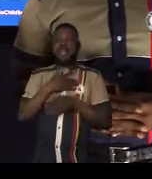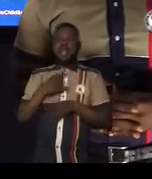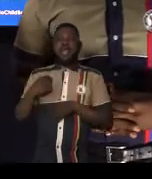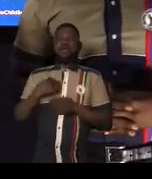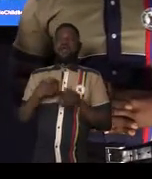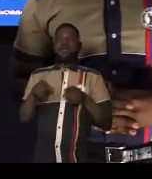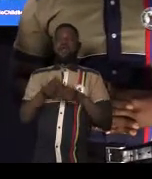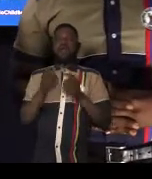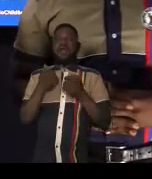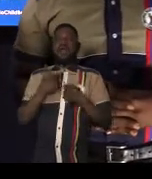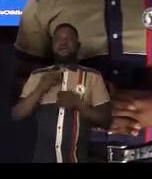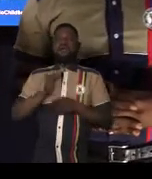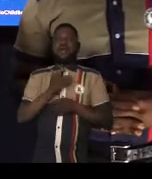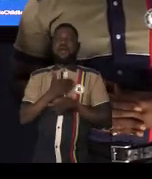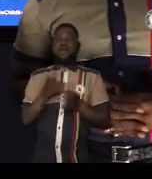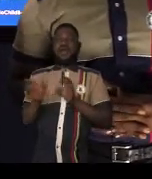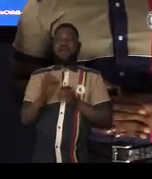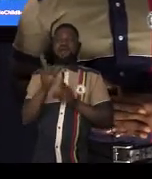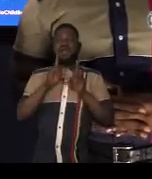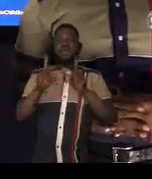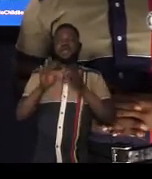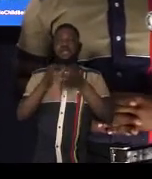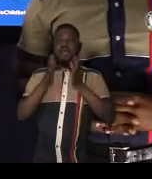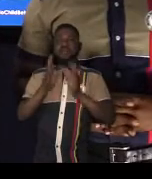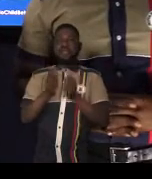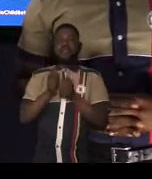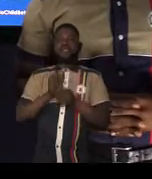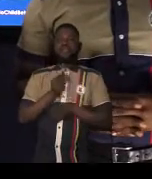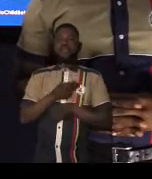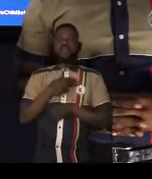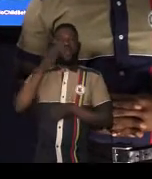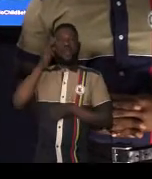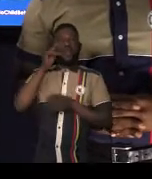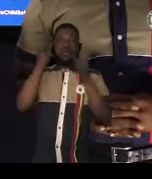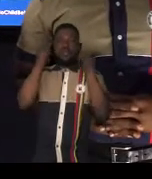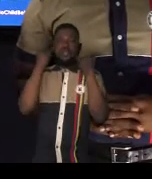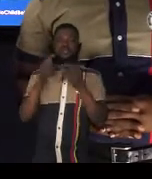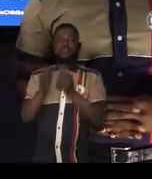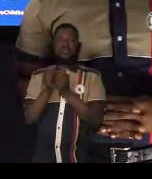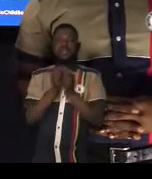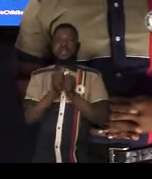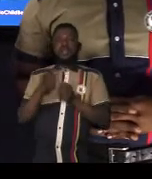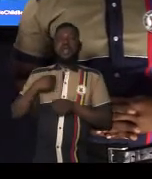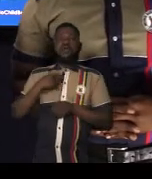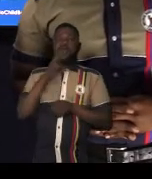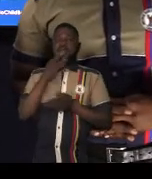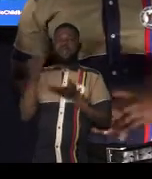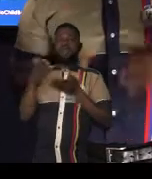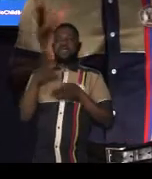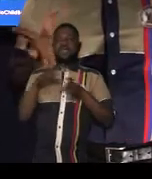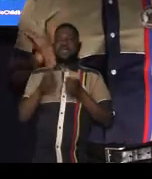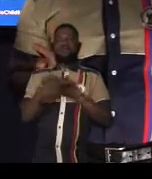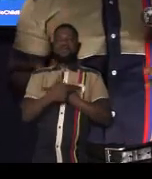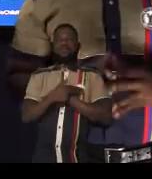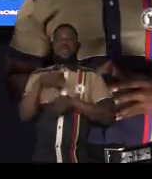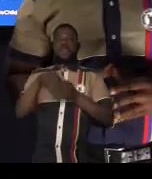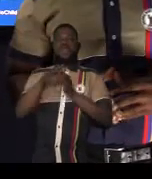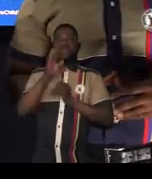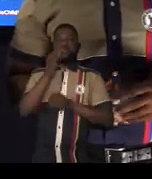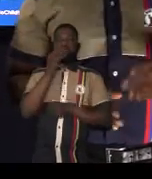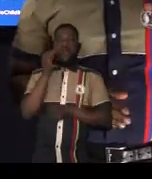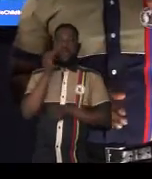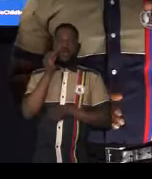teacher. And we also have our active sign language interpreter with us, Uncle Niyi. Together, we are bringing